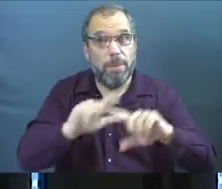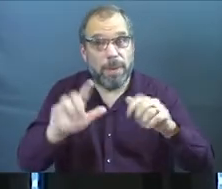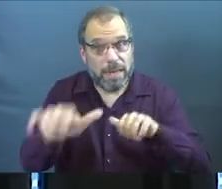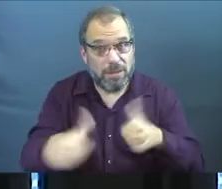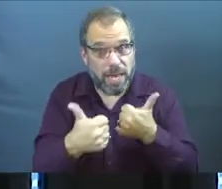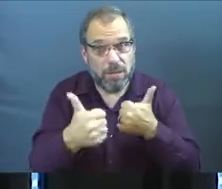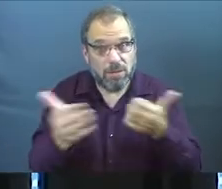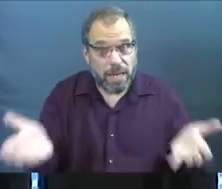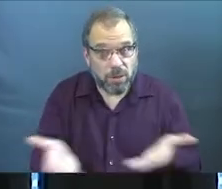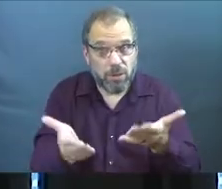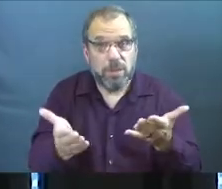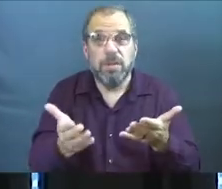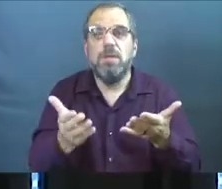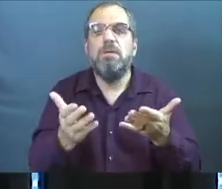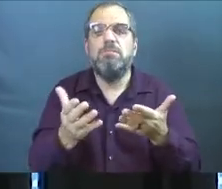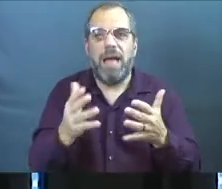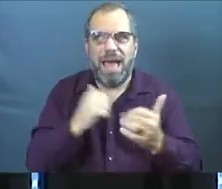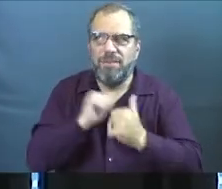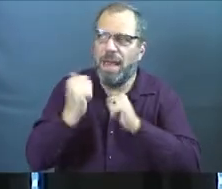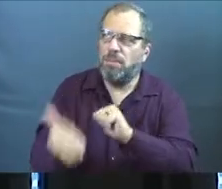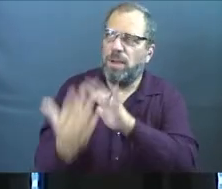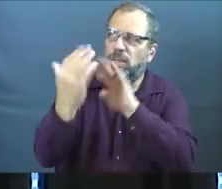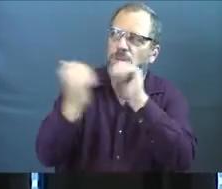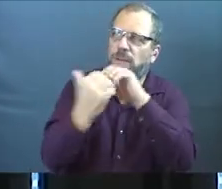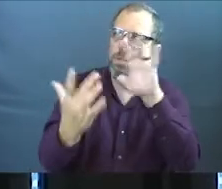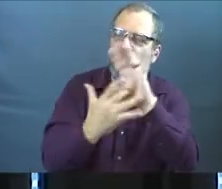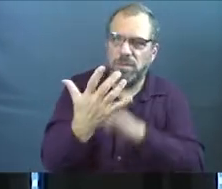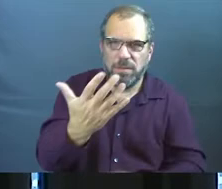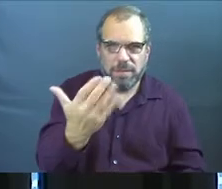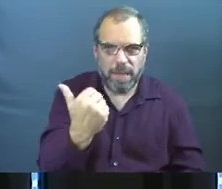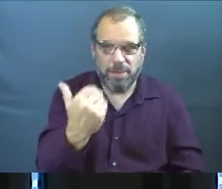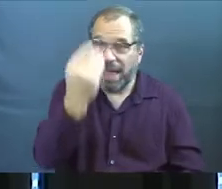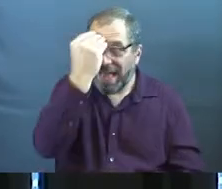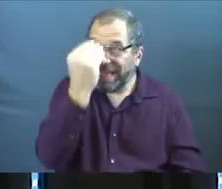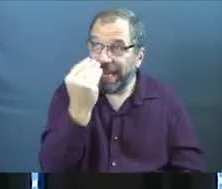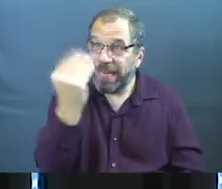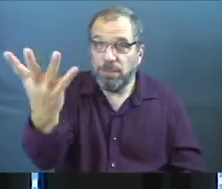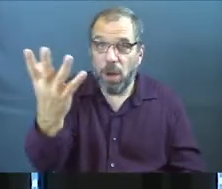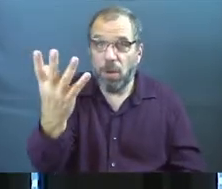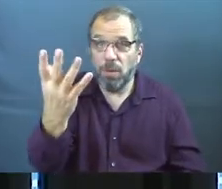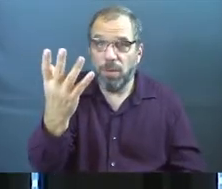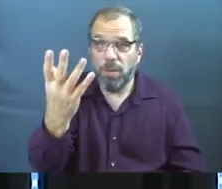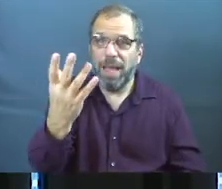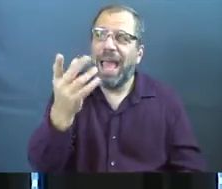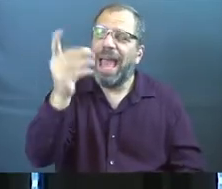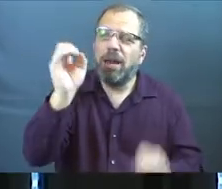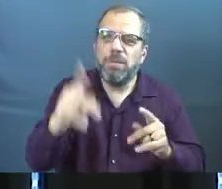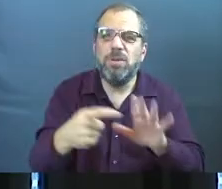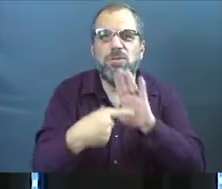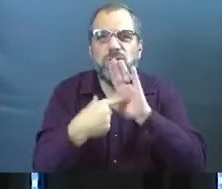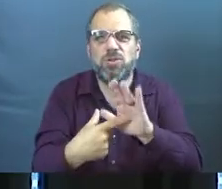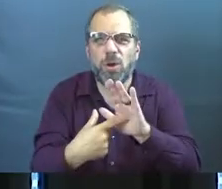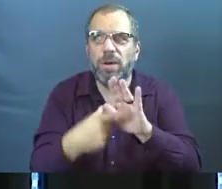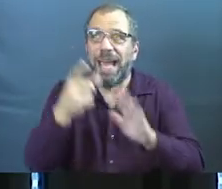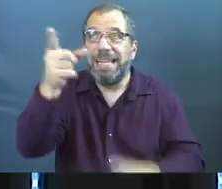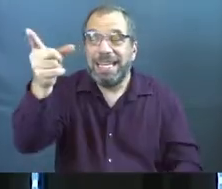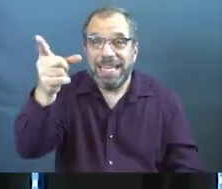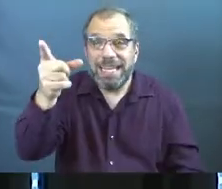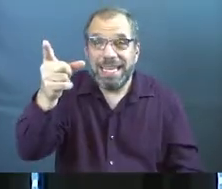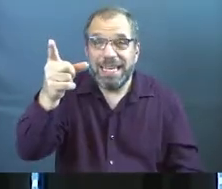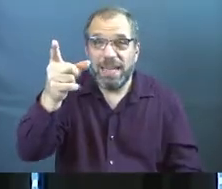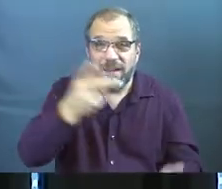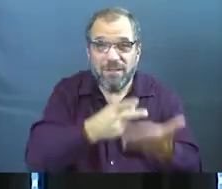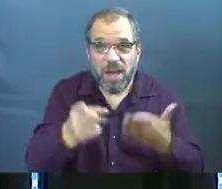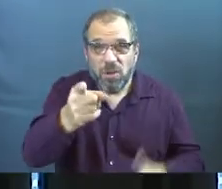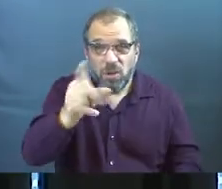challenge you, I encourage you, enter into that presence with Jesus. Let him know where you're at and give him the chance to show you that he will never, ever let